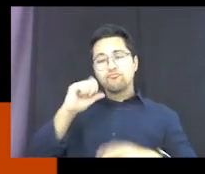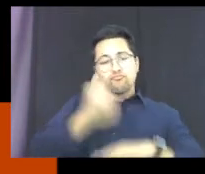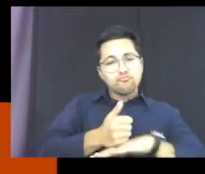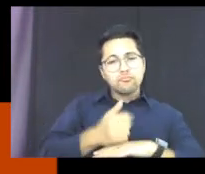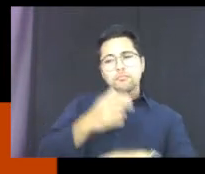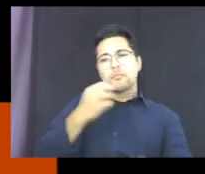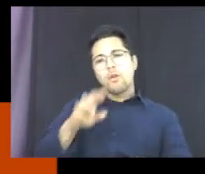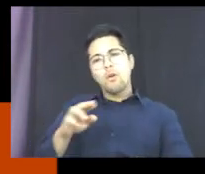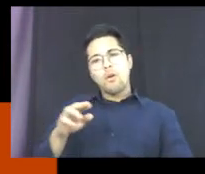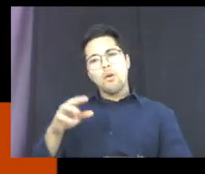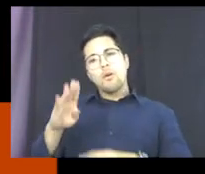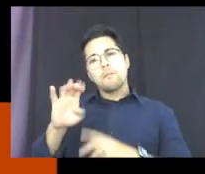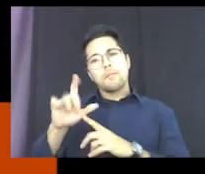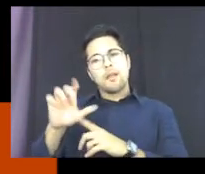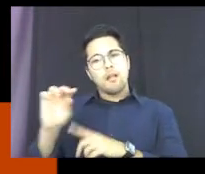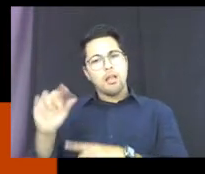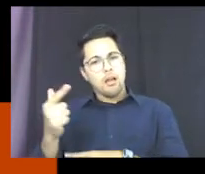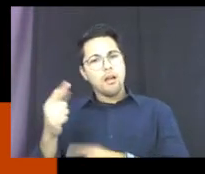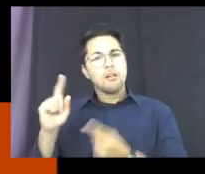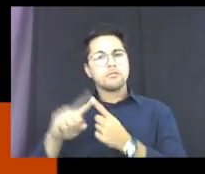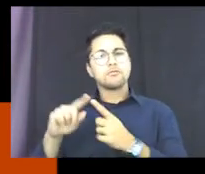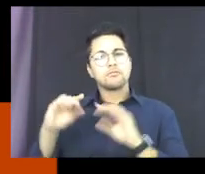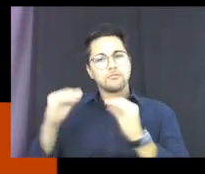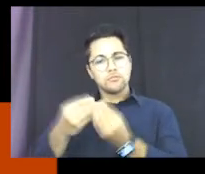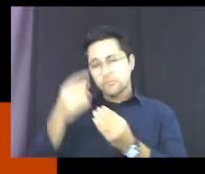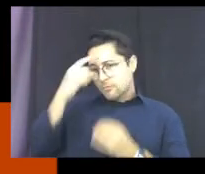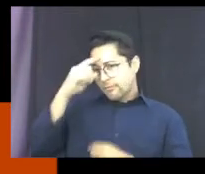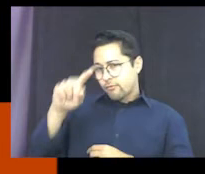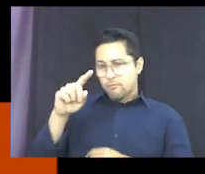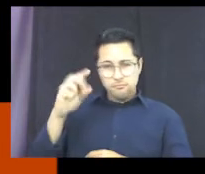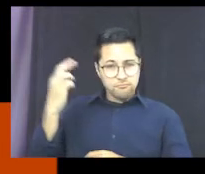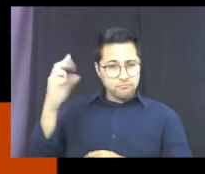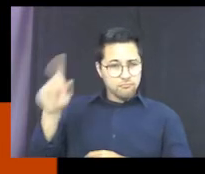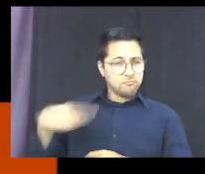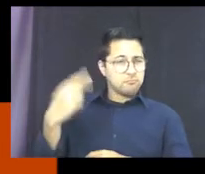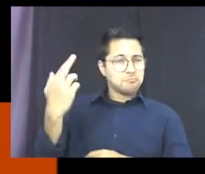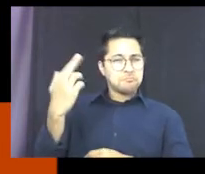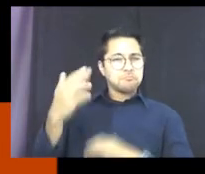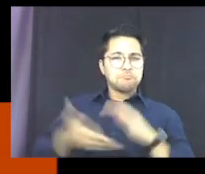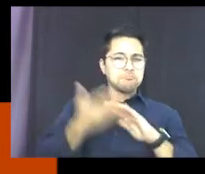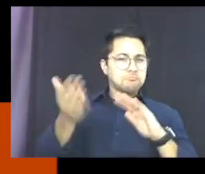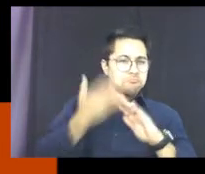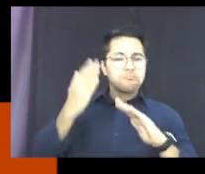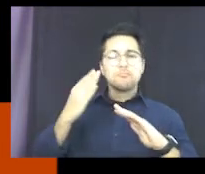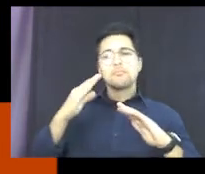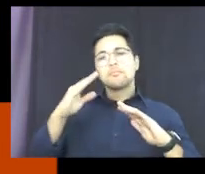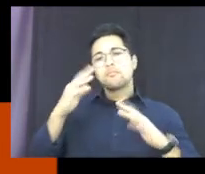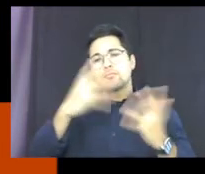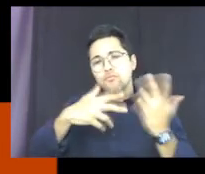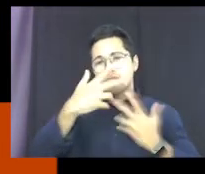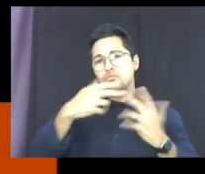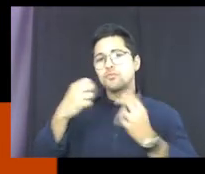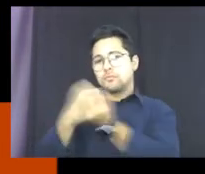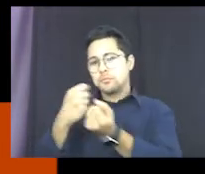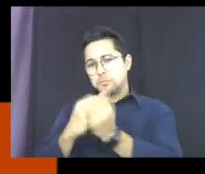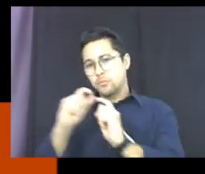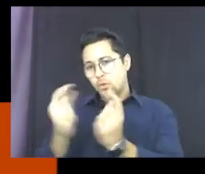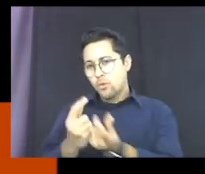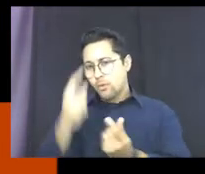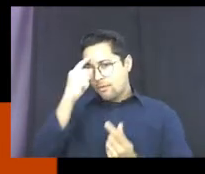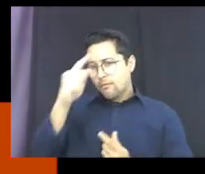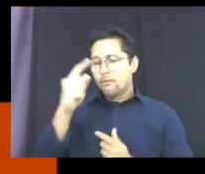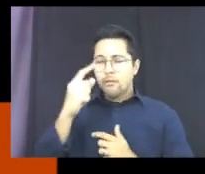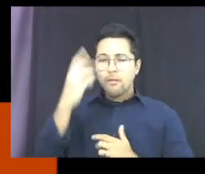and/or belong to an organization for the sole purpose of operating a social or support group for